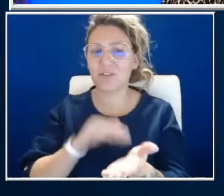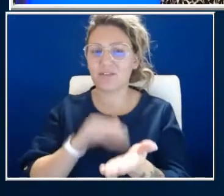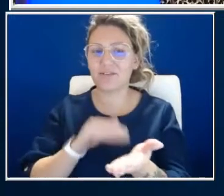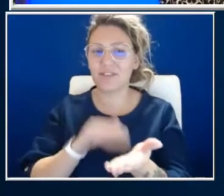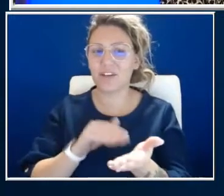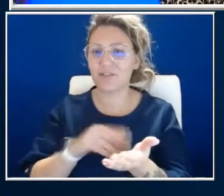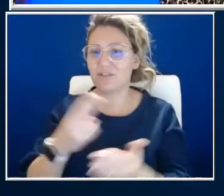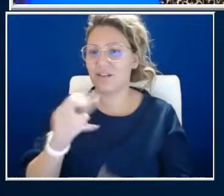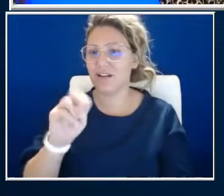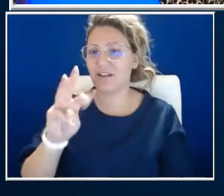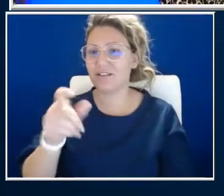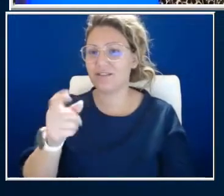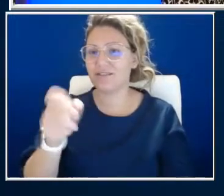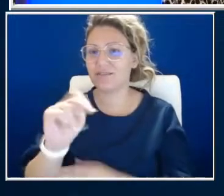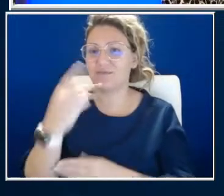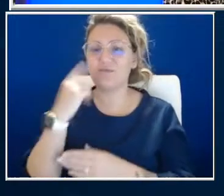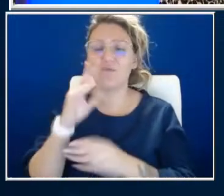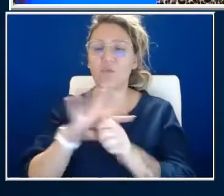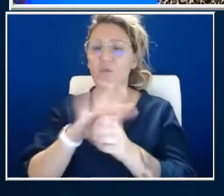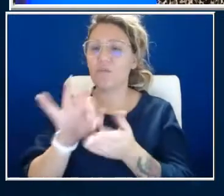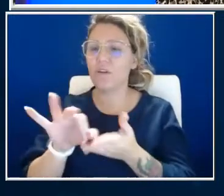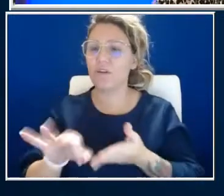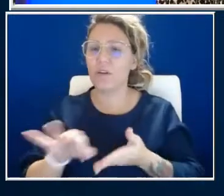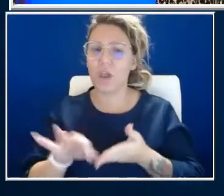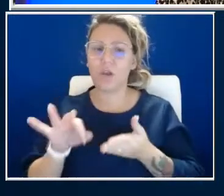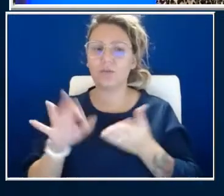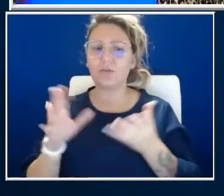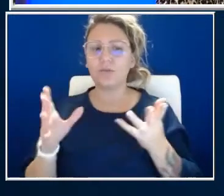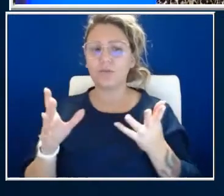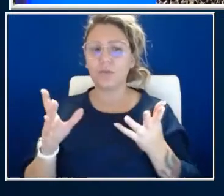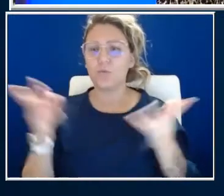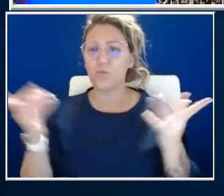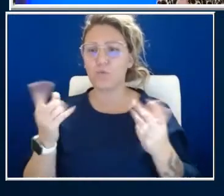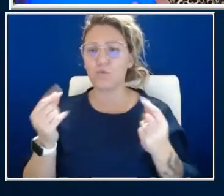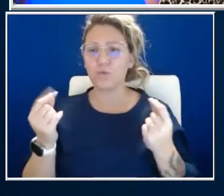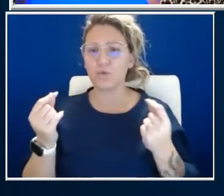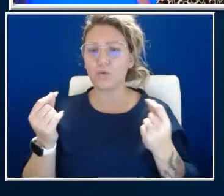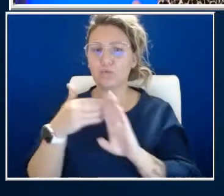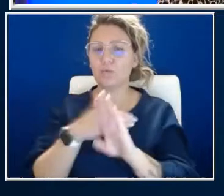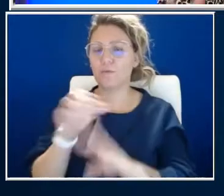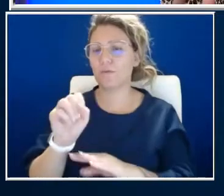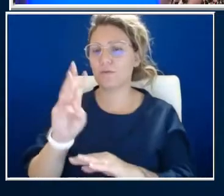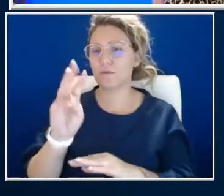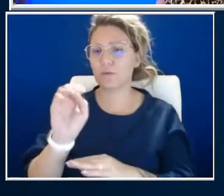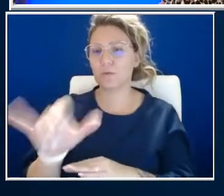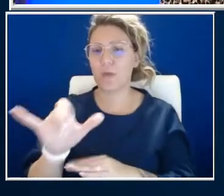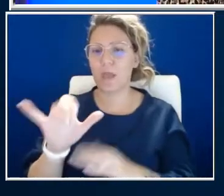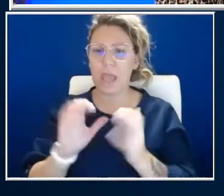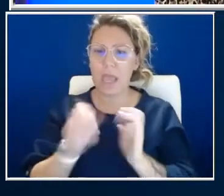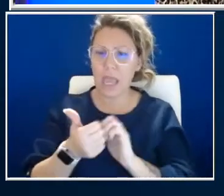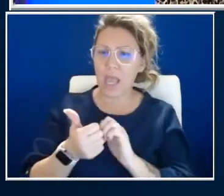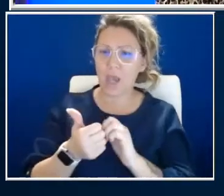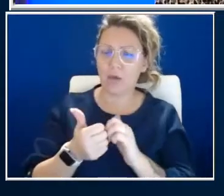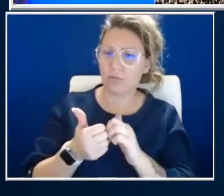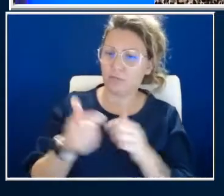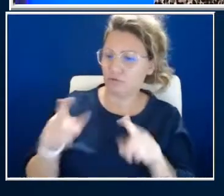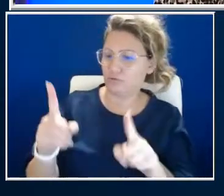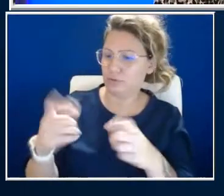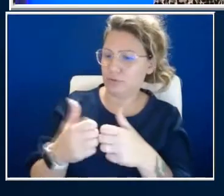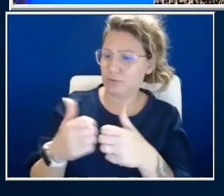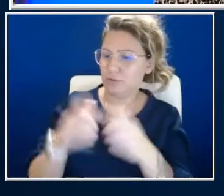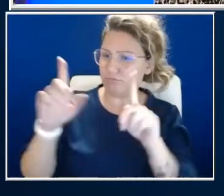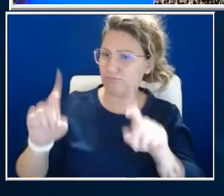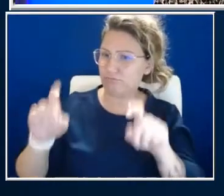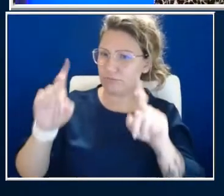today, how are you? What were you doing before Sway? How would you be on the sidelines testing for concussion? What